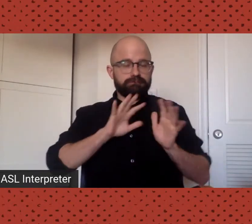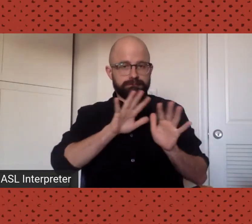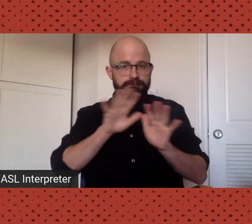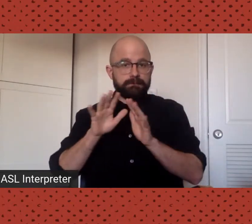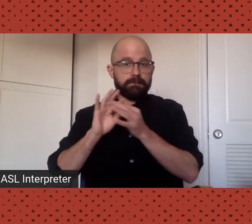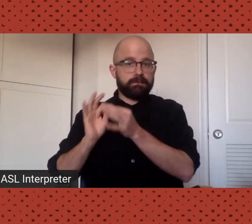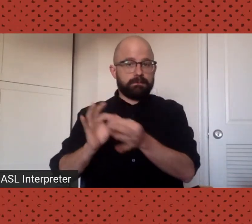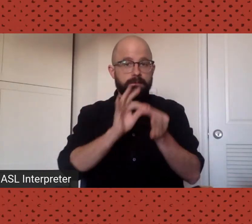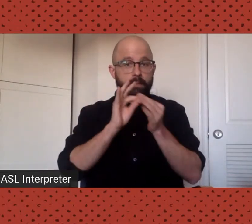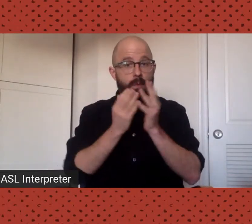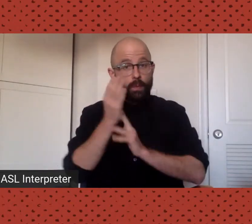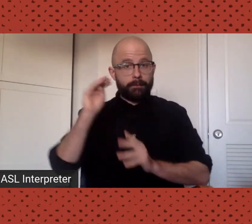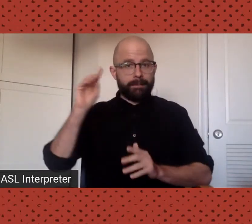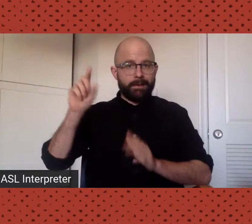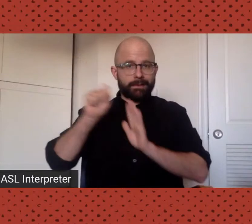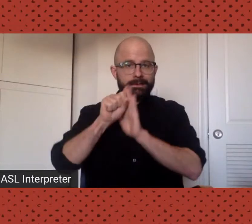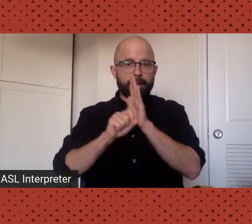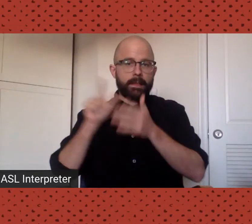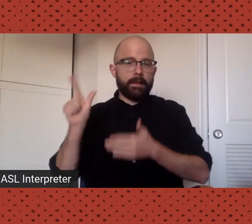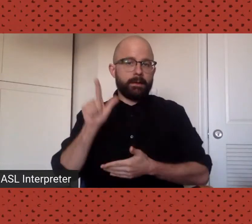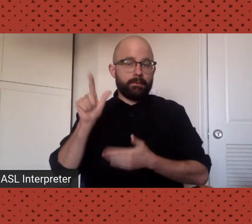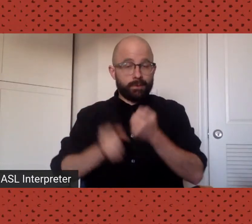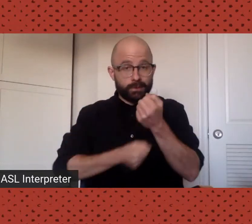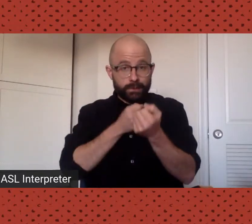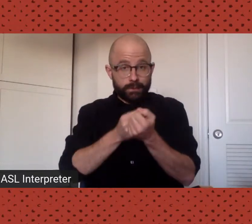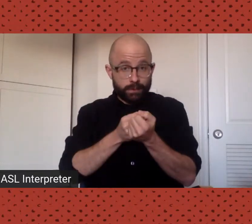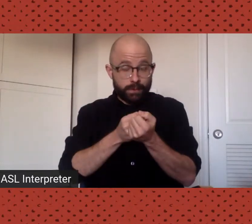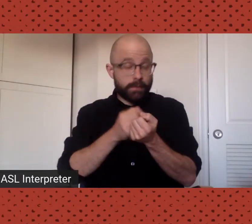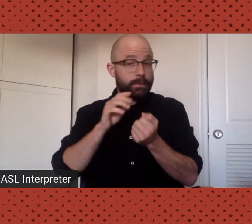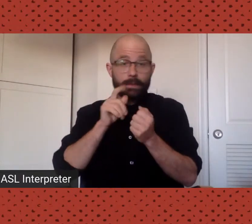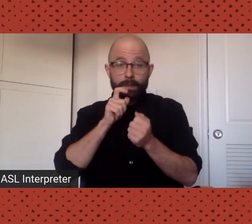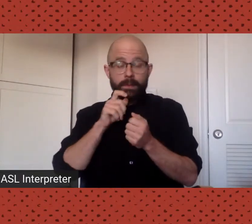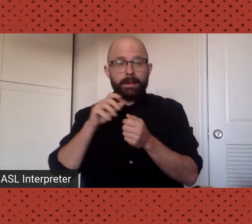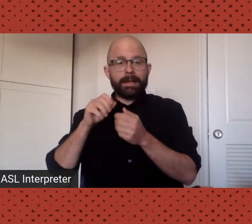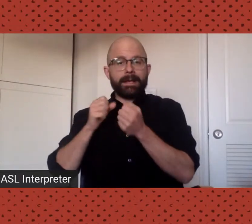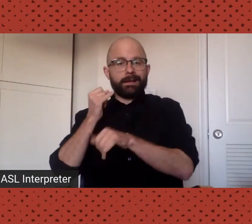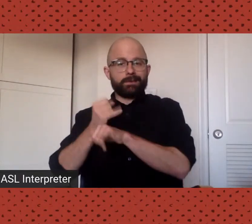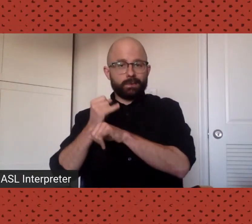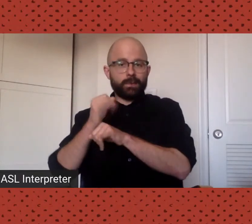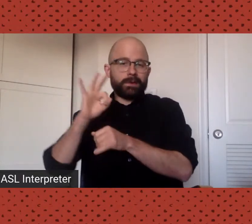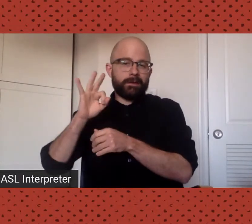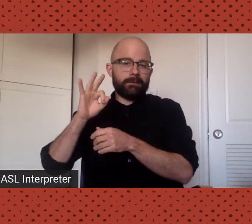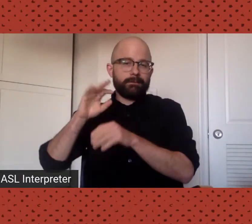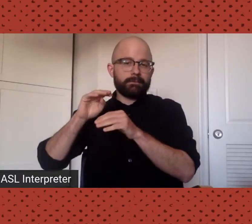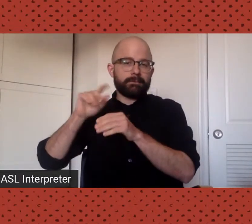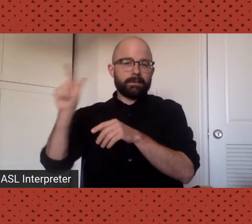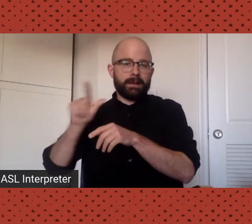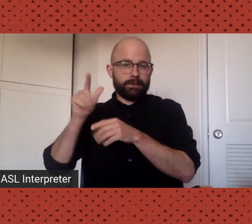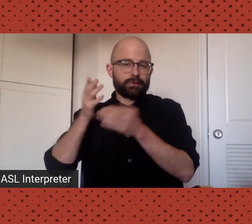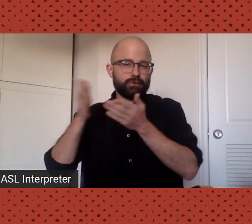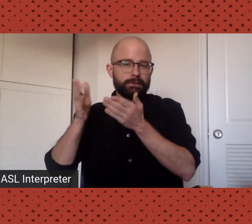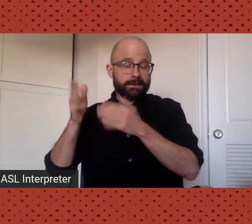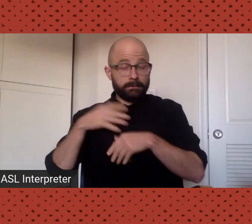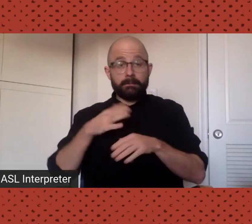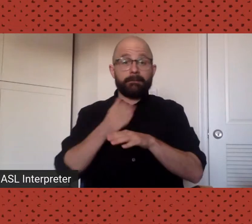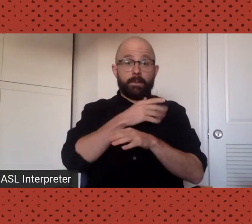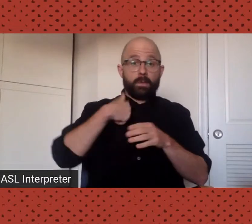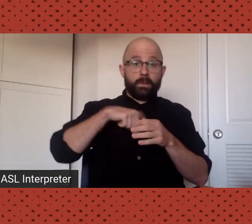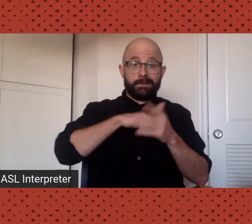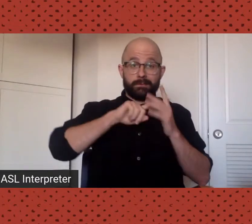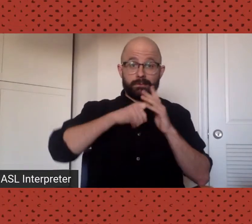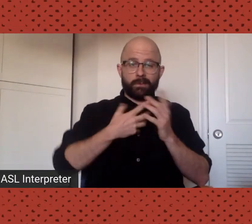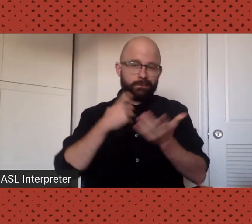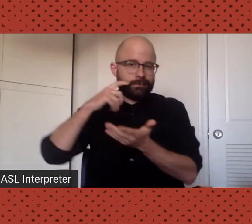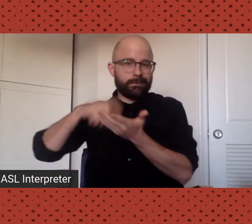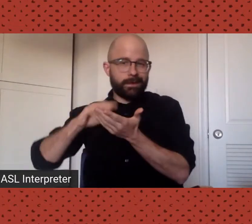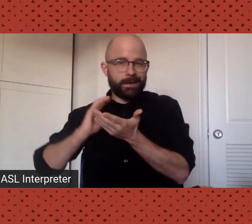through Maryland State Library and supported in part by the Institute for Museum and Library Services. Before we get started, I would like to recognize our